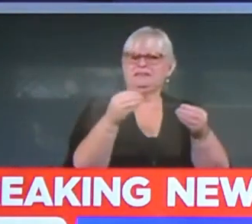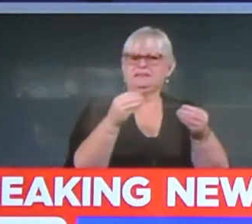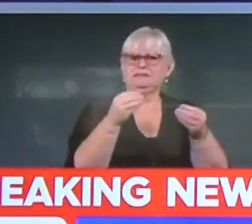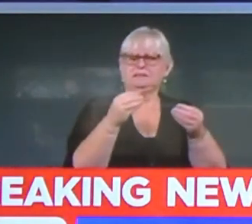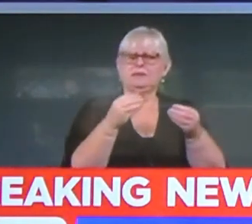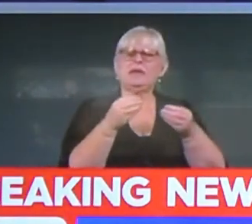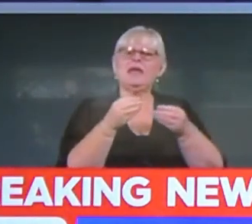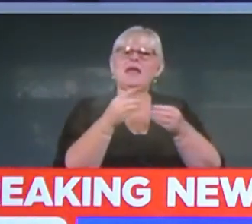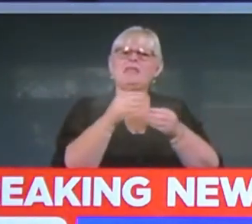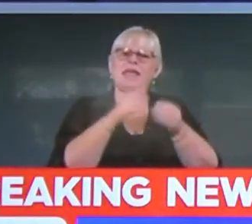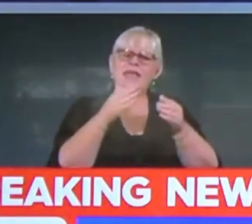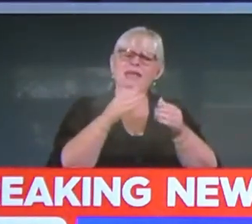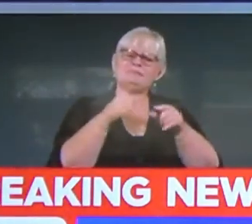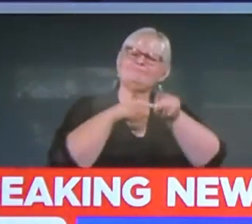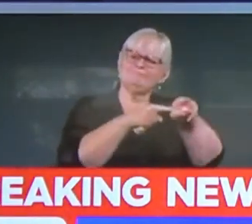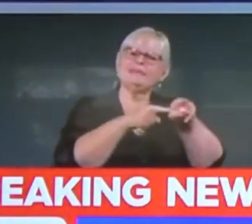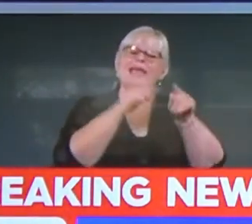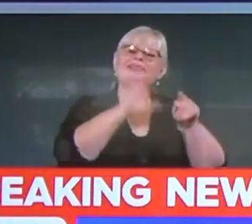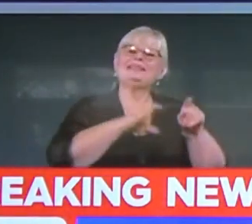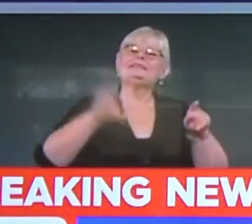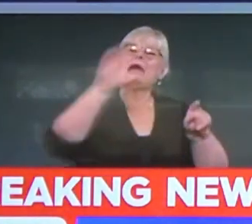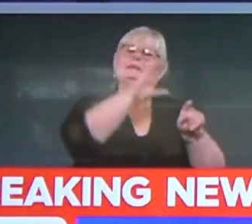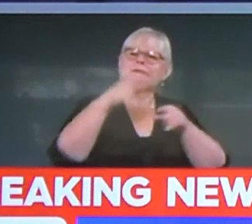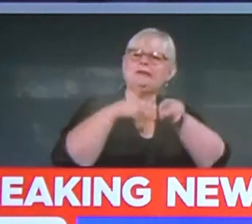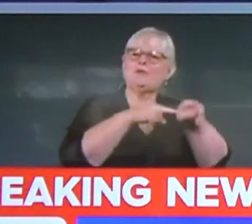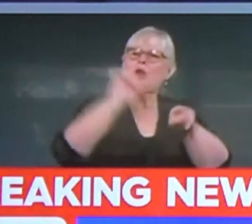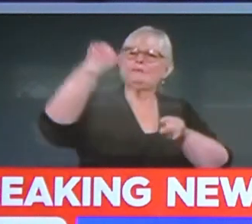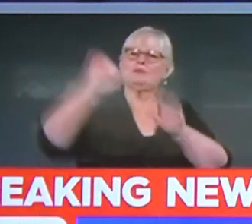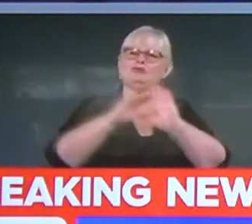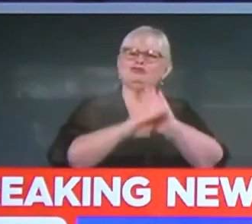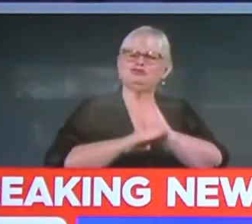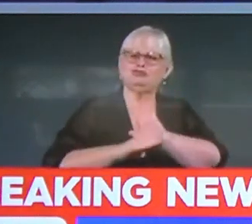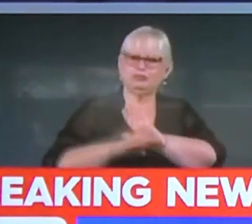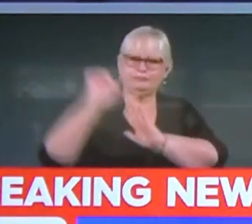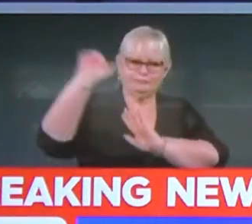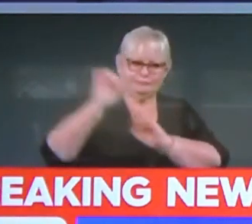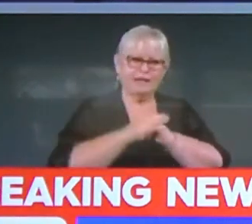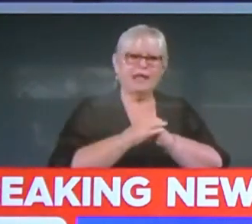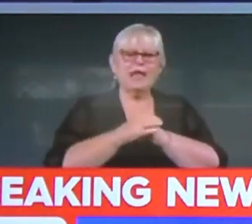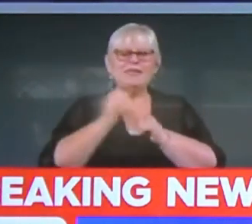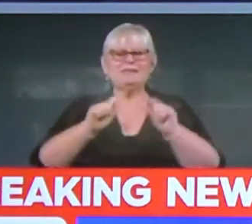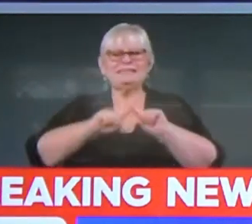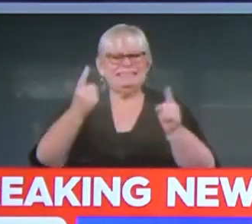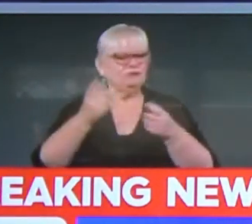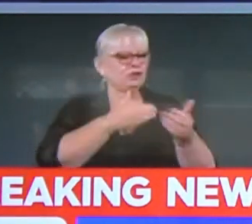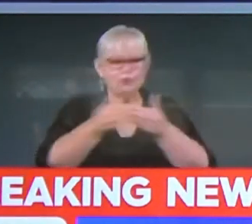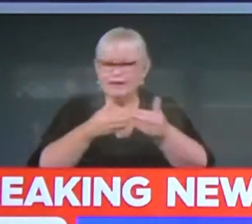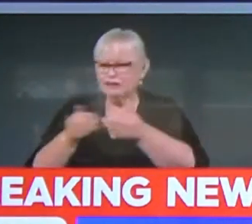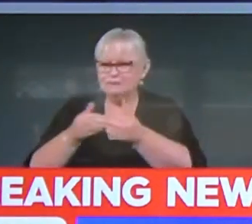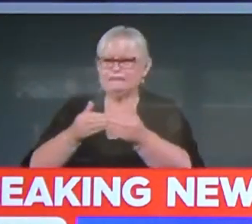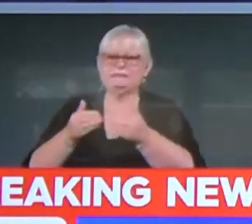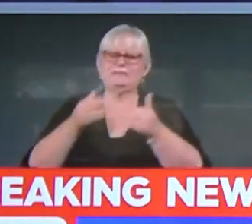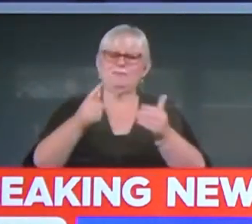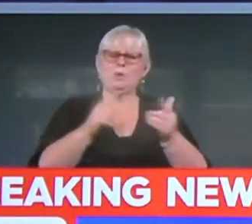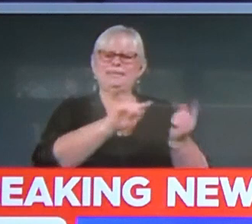be addressed specifically by states and territories in each of their jurisdictions. States and territories have very different arrangements in